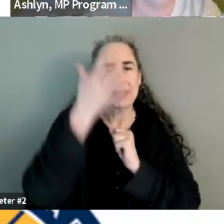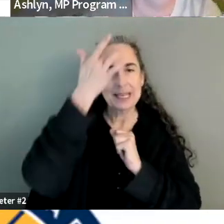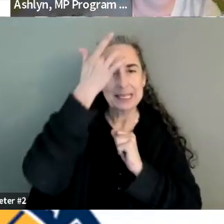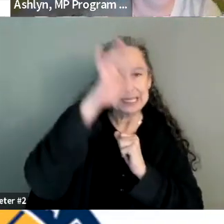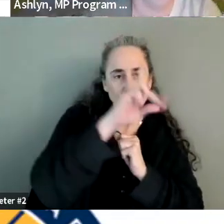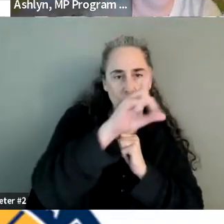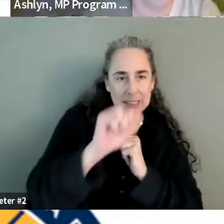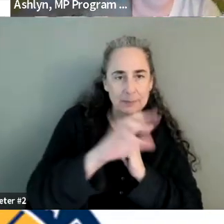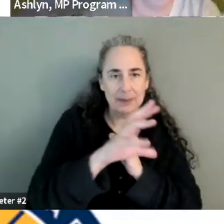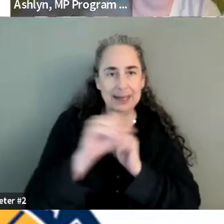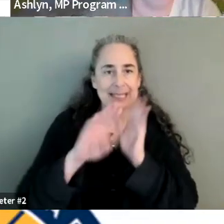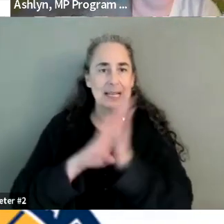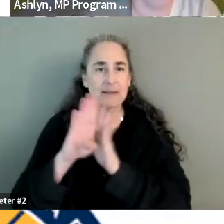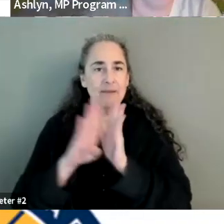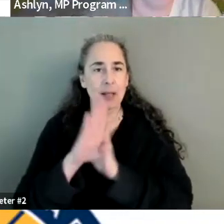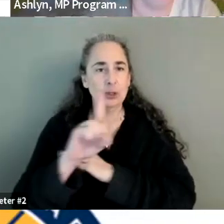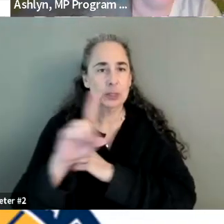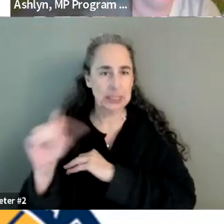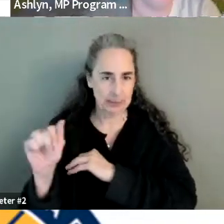disabilities.